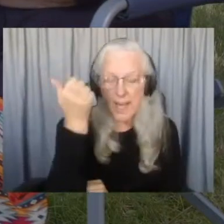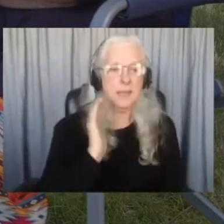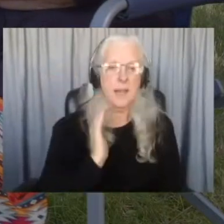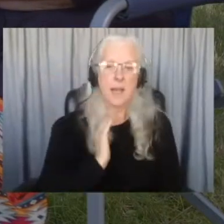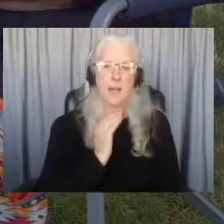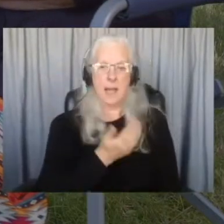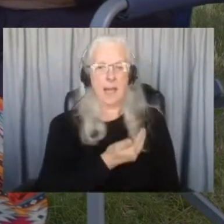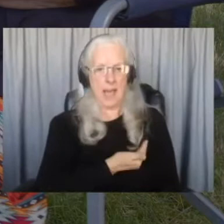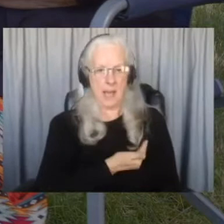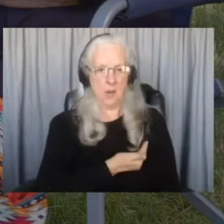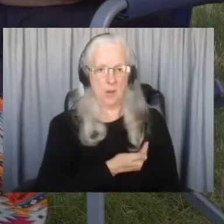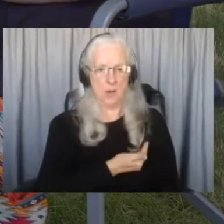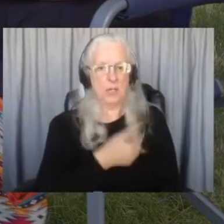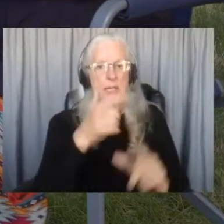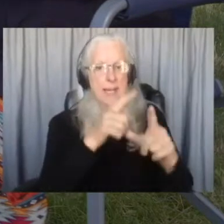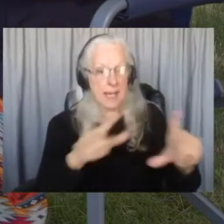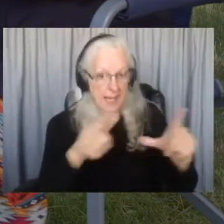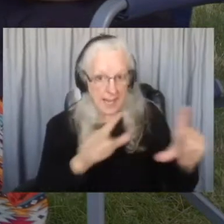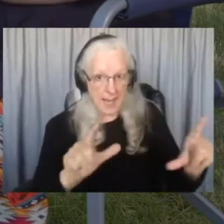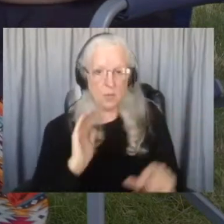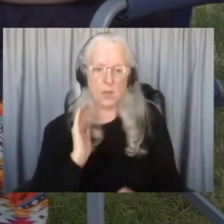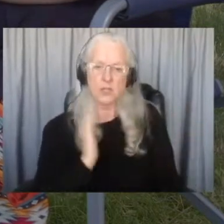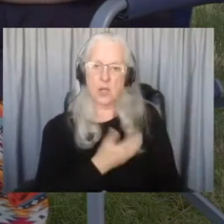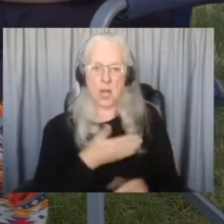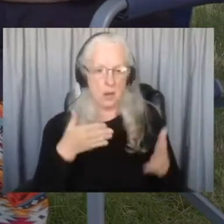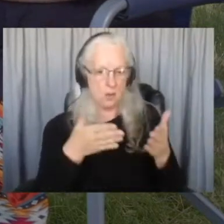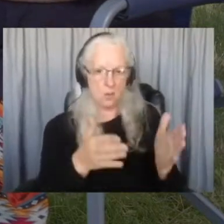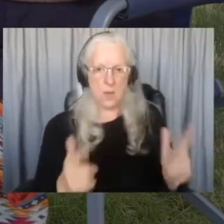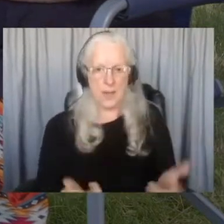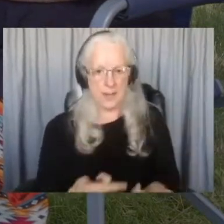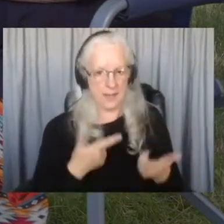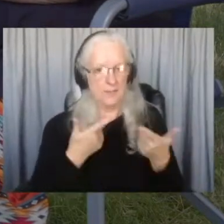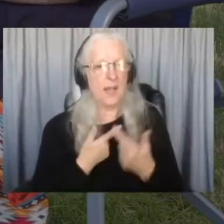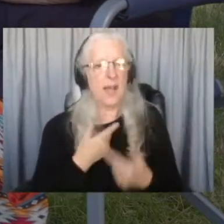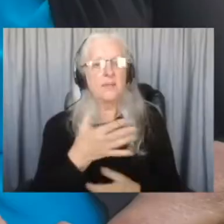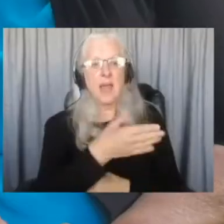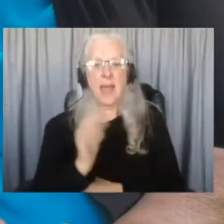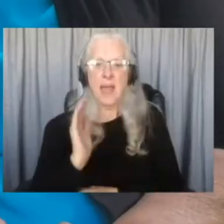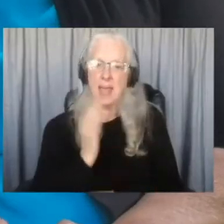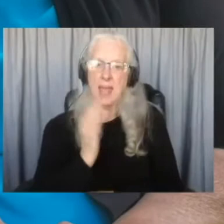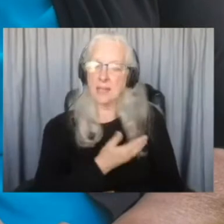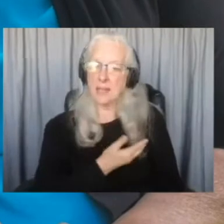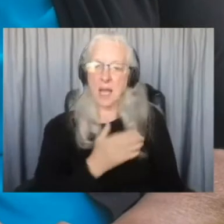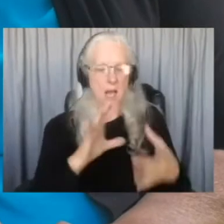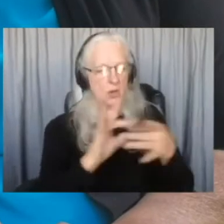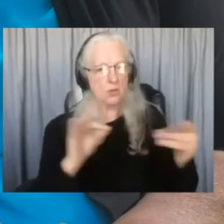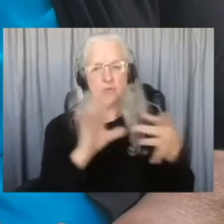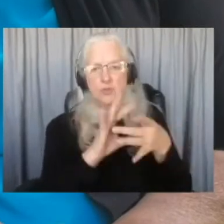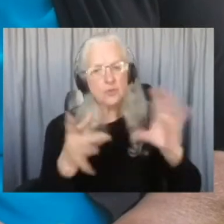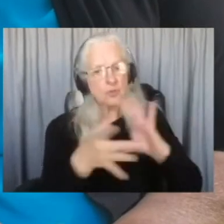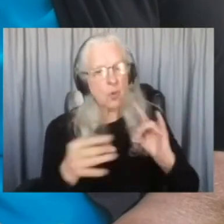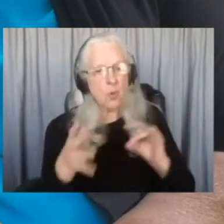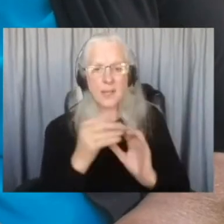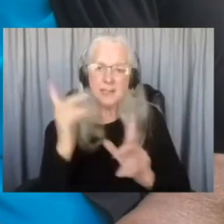languages, our way of life, and our stories and traditions, and even to forget